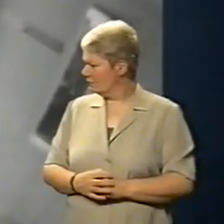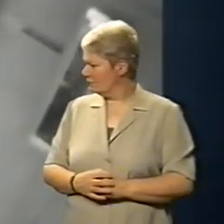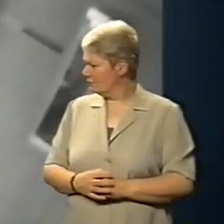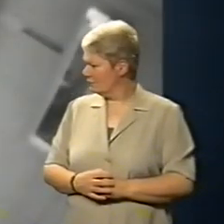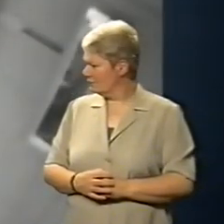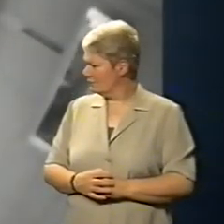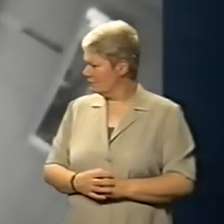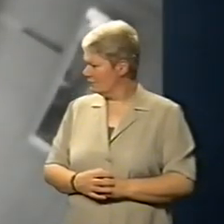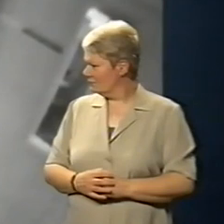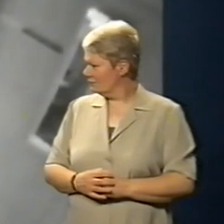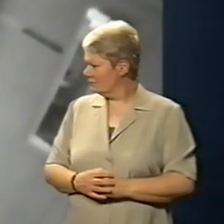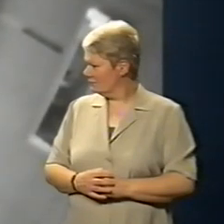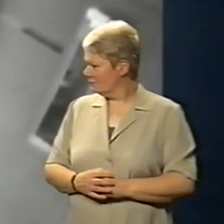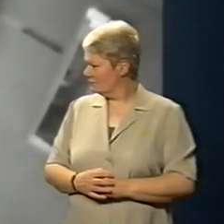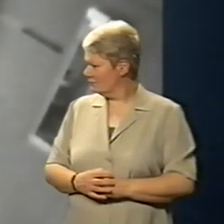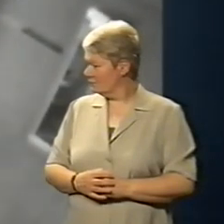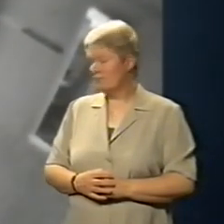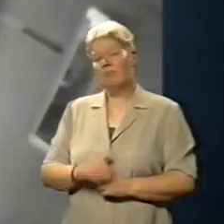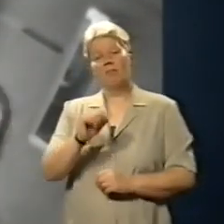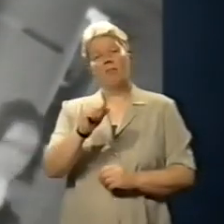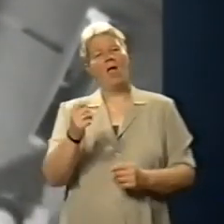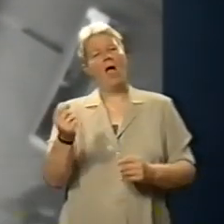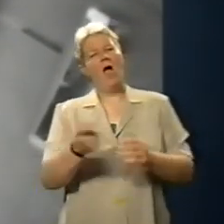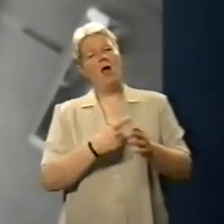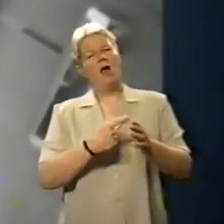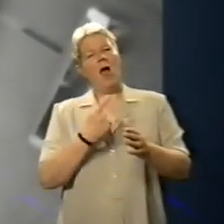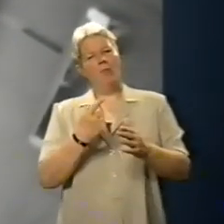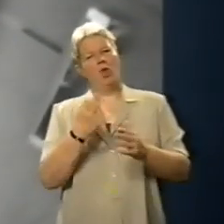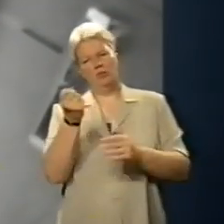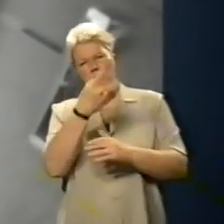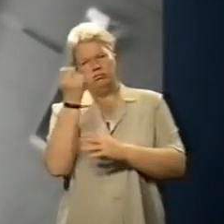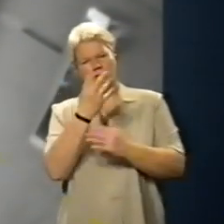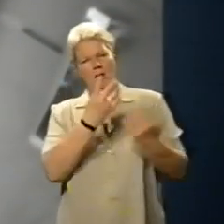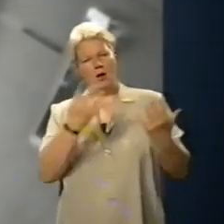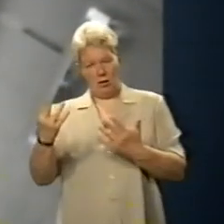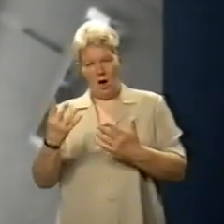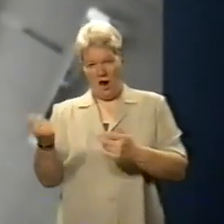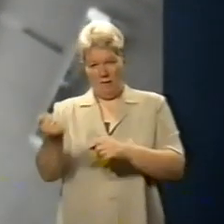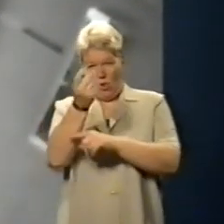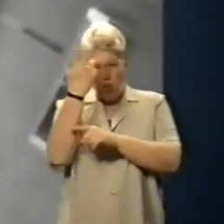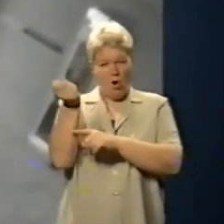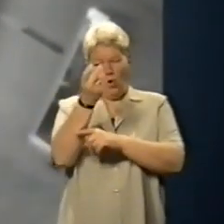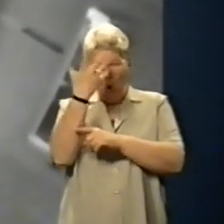Already, ambulance sirens are using broadband noise to make sure people notice them and get out of the way.